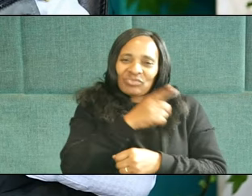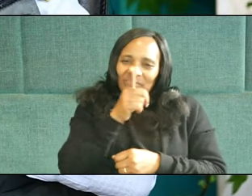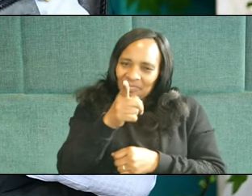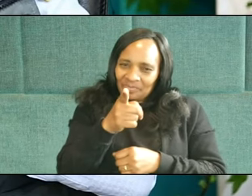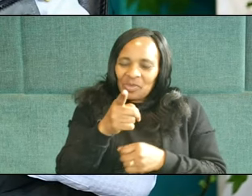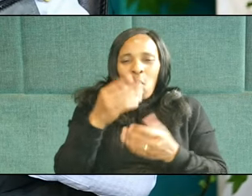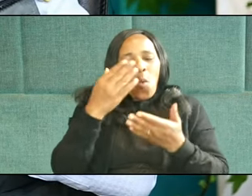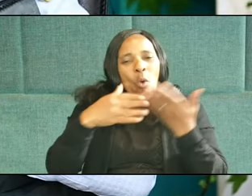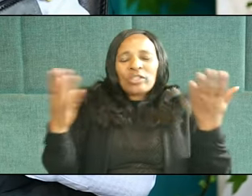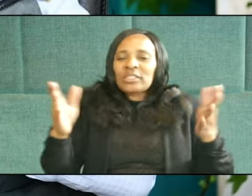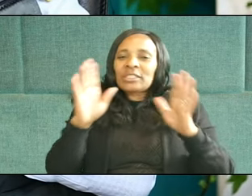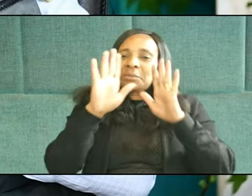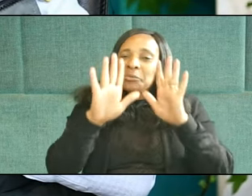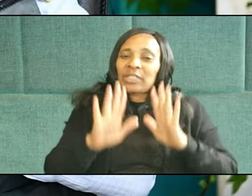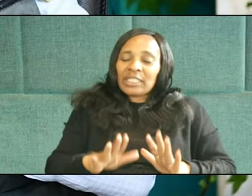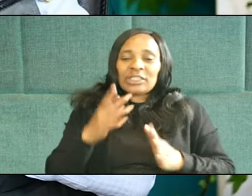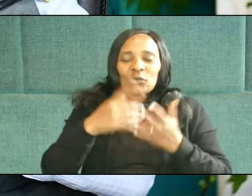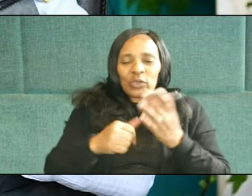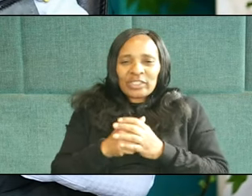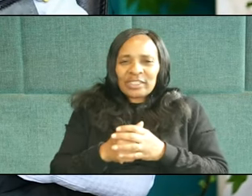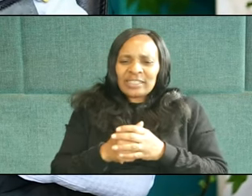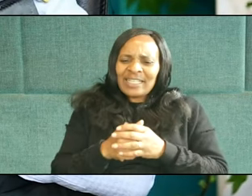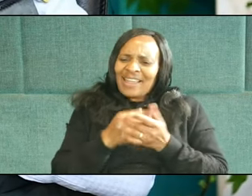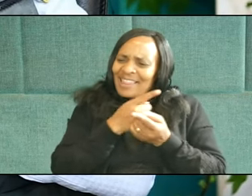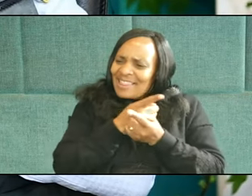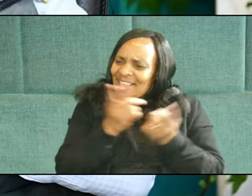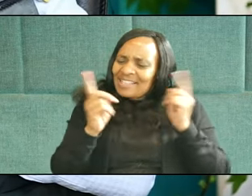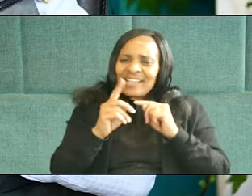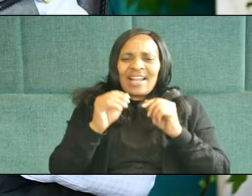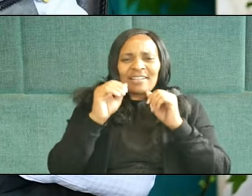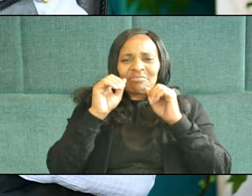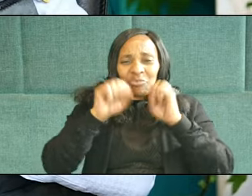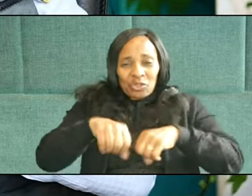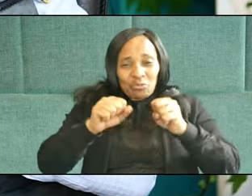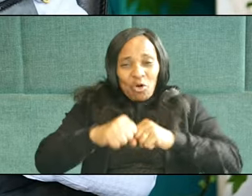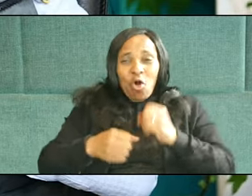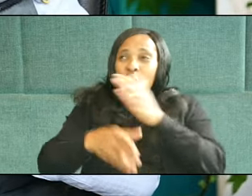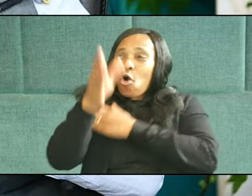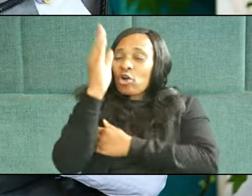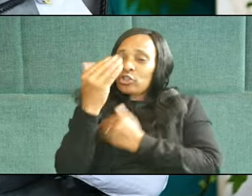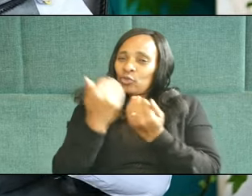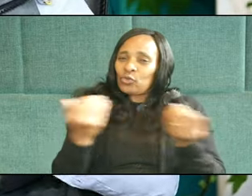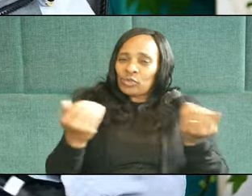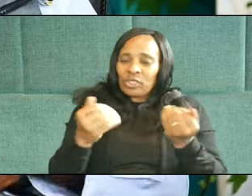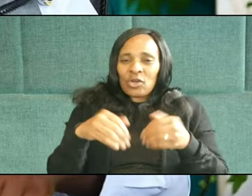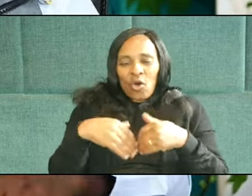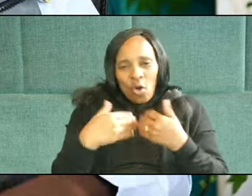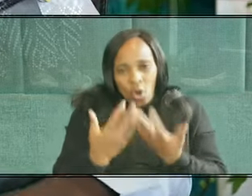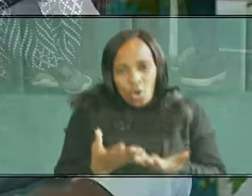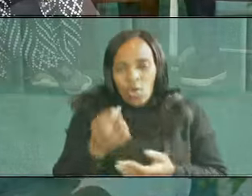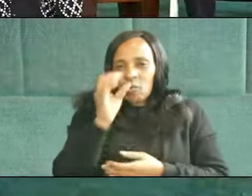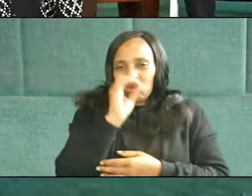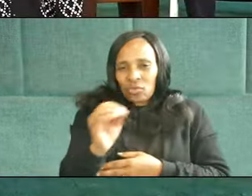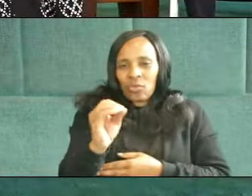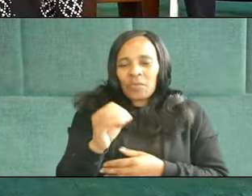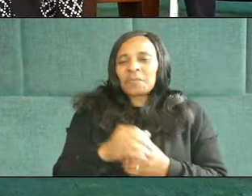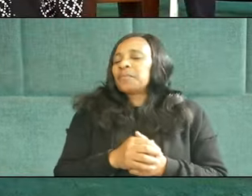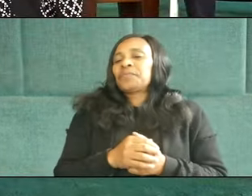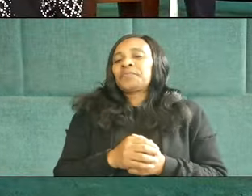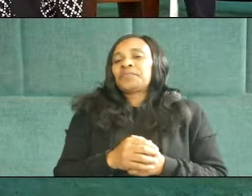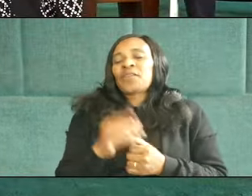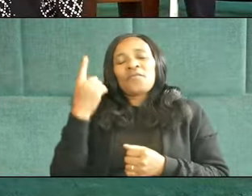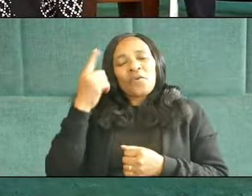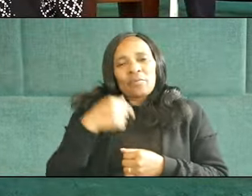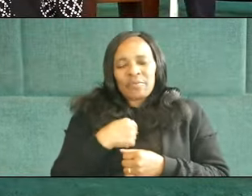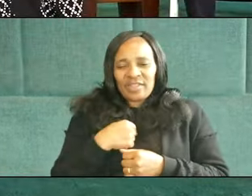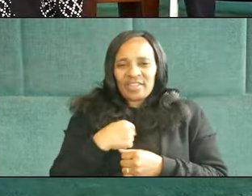What matters is, are they God's children or not? Mm. Yes. Okay. Mm-hmm. For